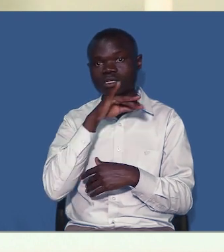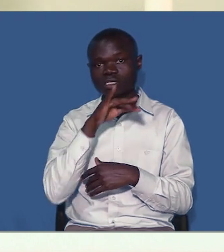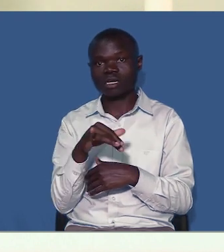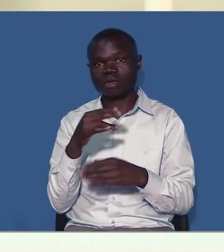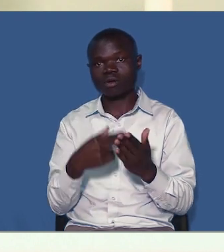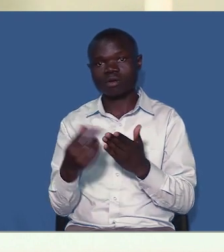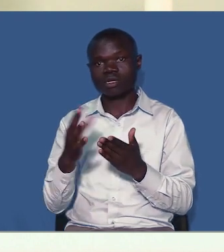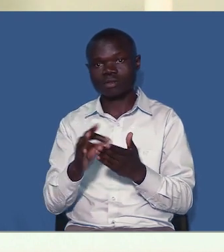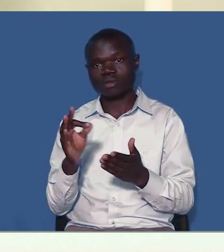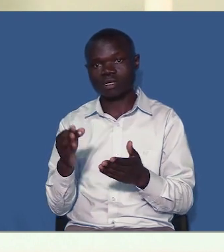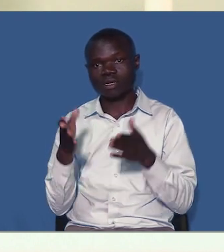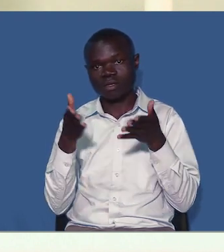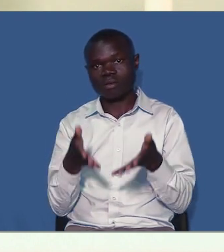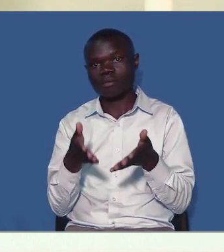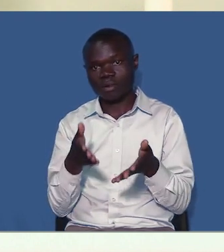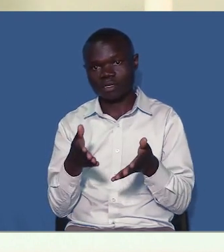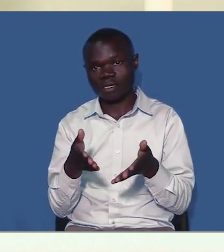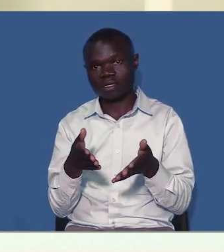present simultaneously.